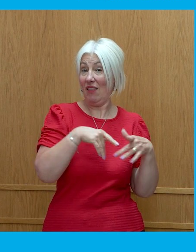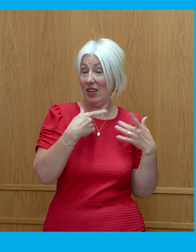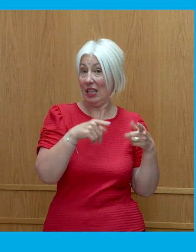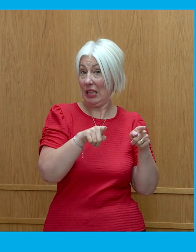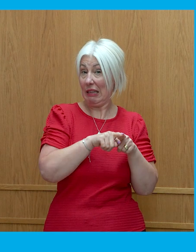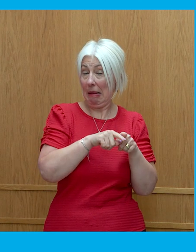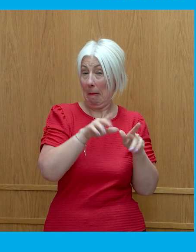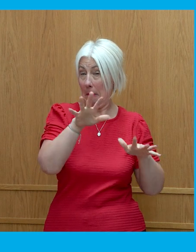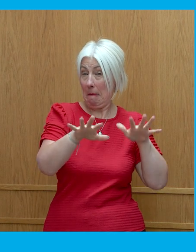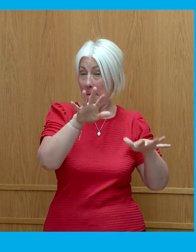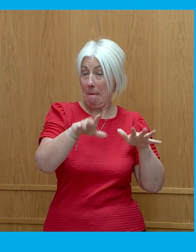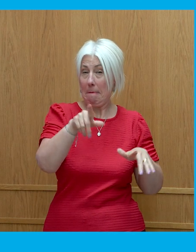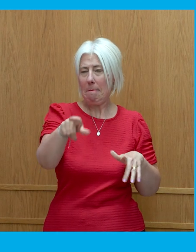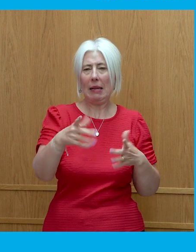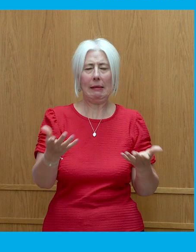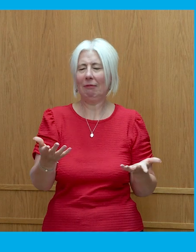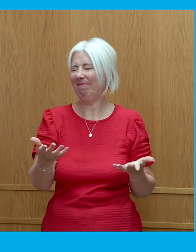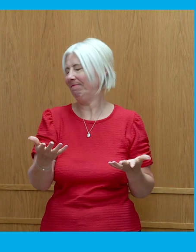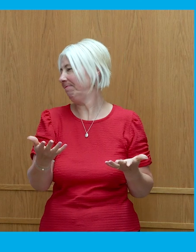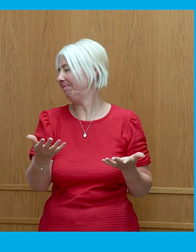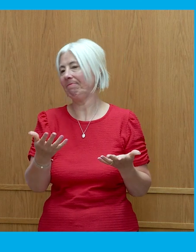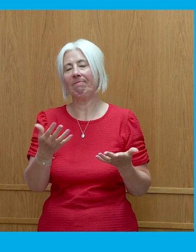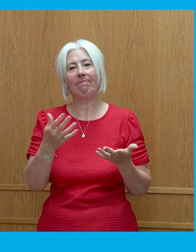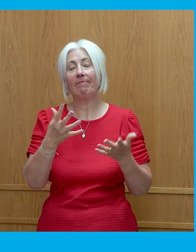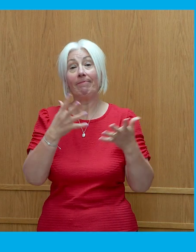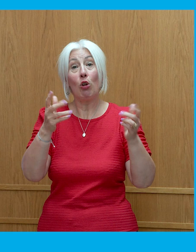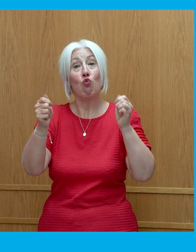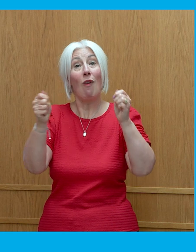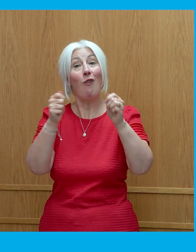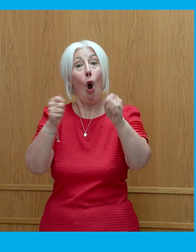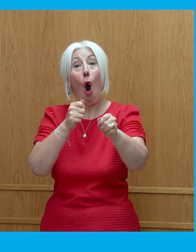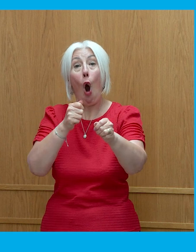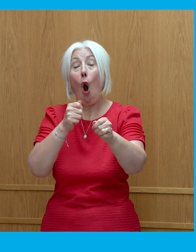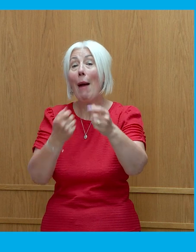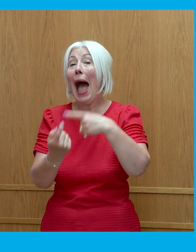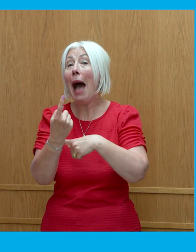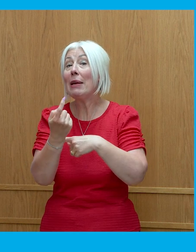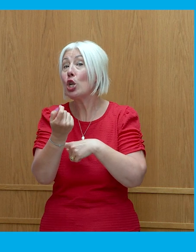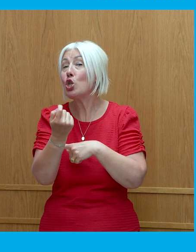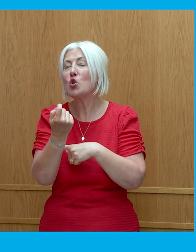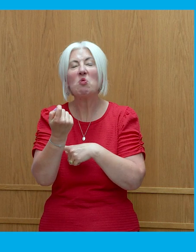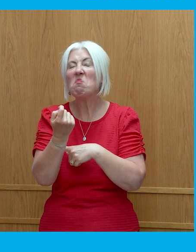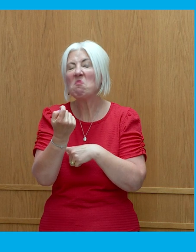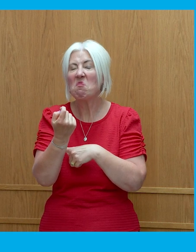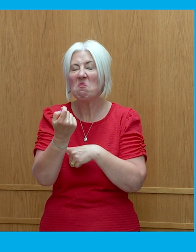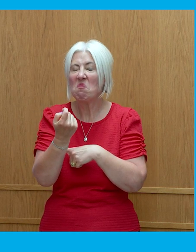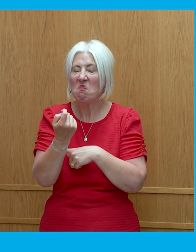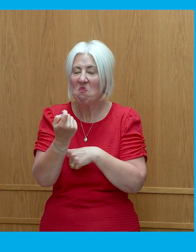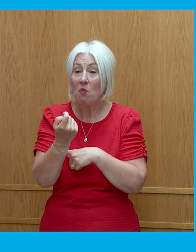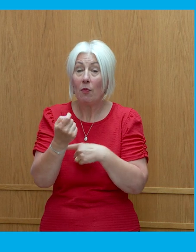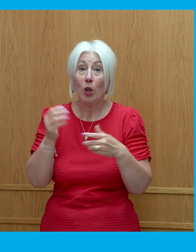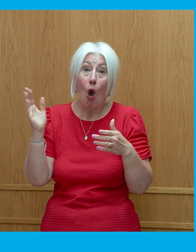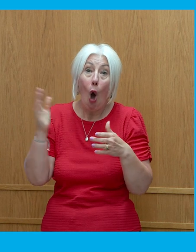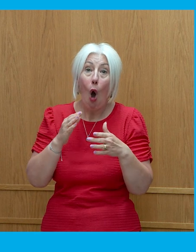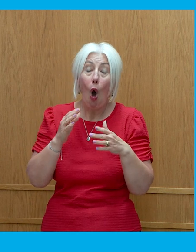dissimilarly. I don't see any reform coming down the pike anytime soon. You have to remember that every